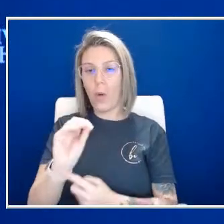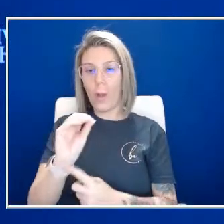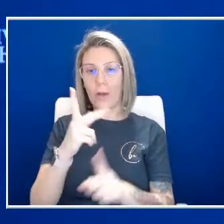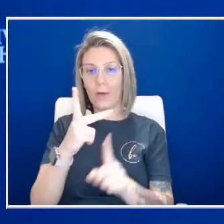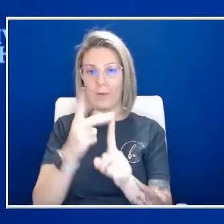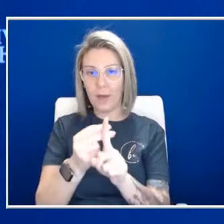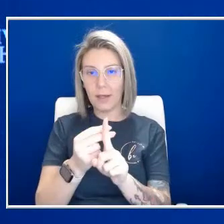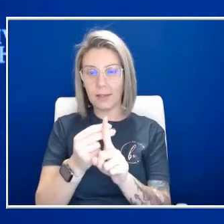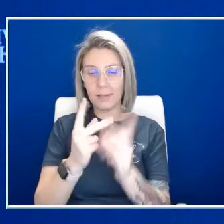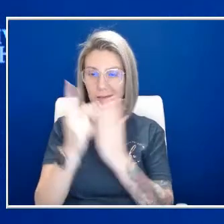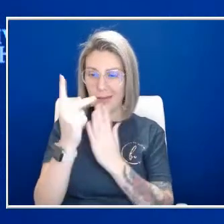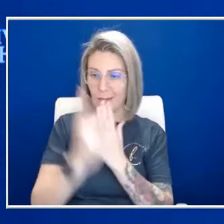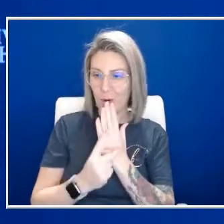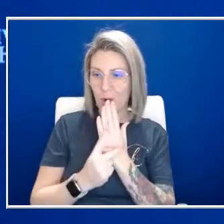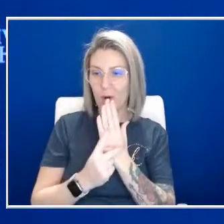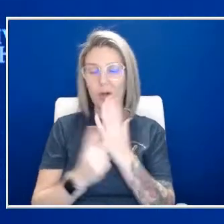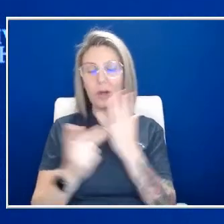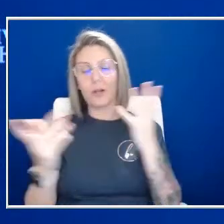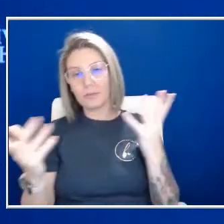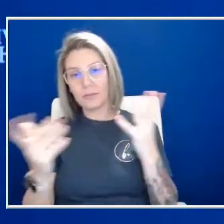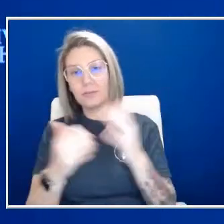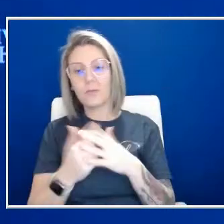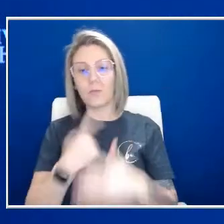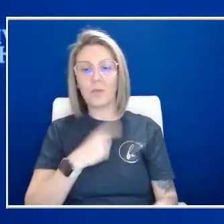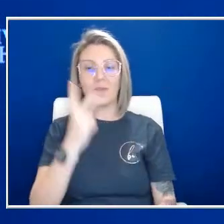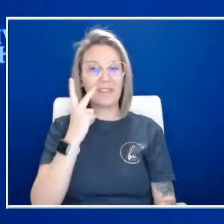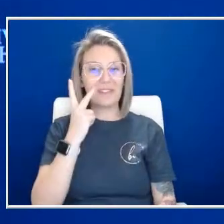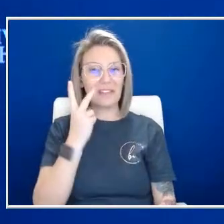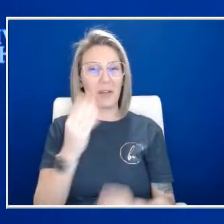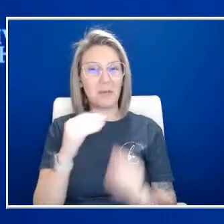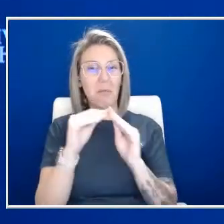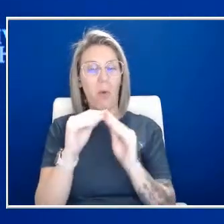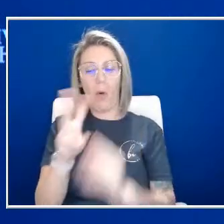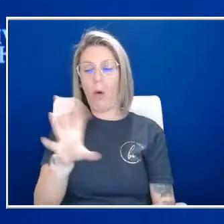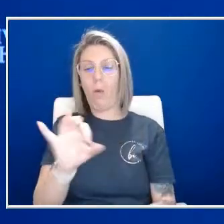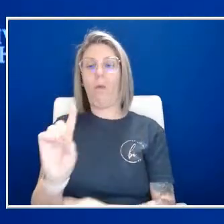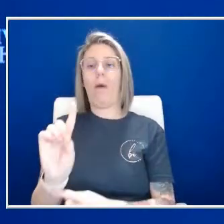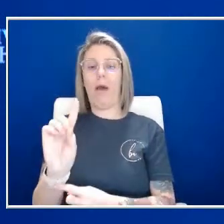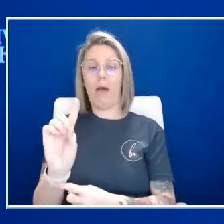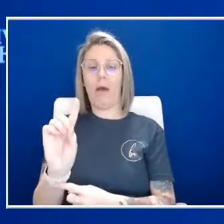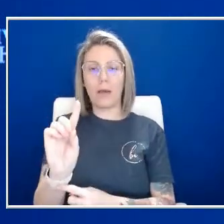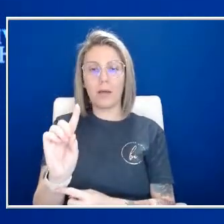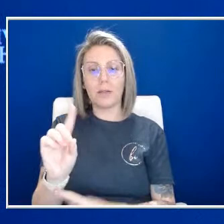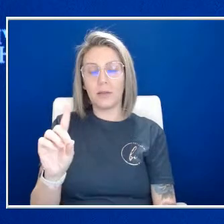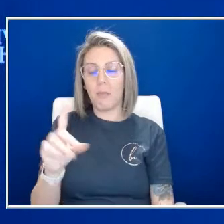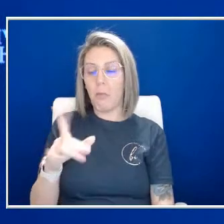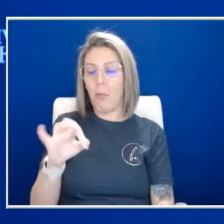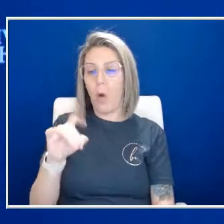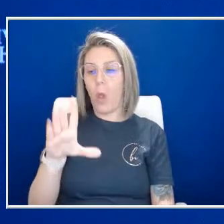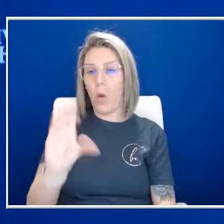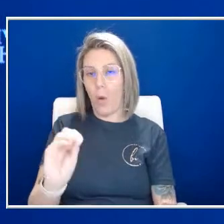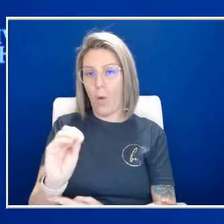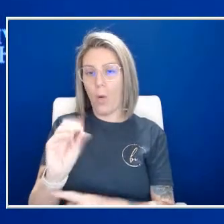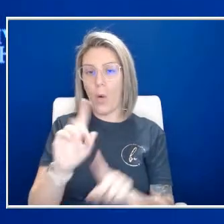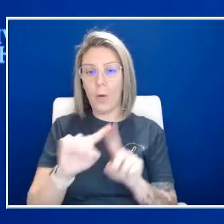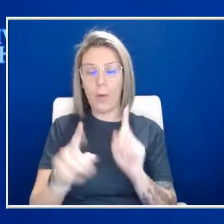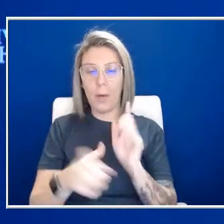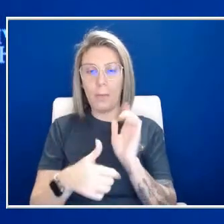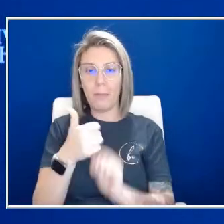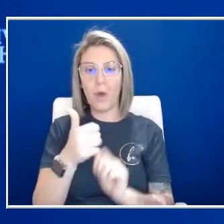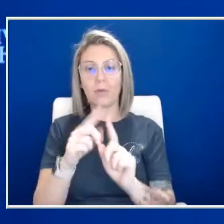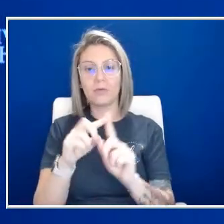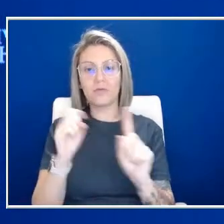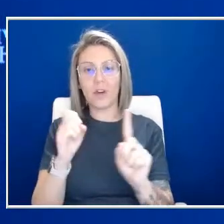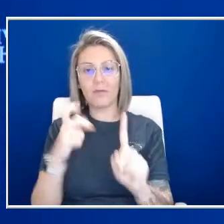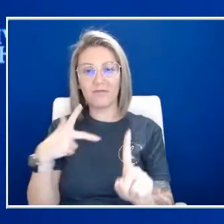programs around the world, we've seen a little bit more of the wild as well. But again, the vast majority tend to be the vaccine-derived. And